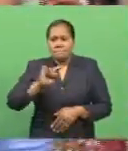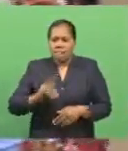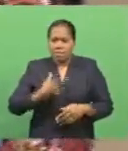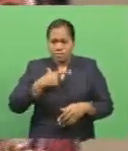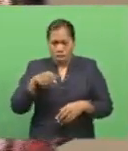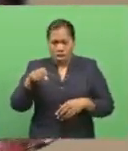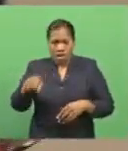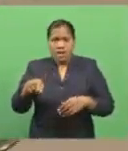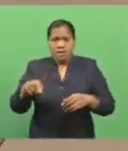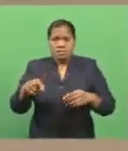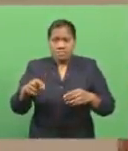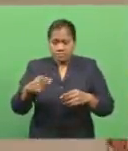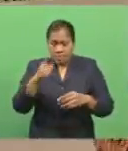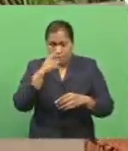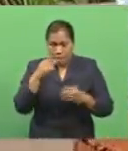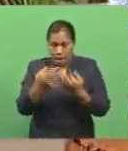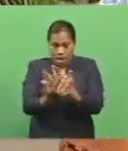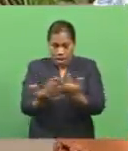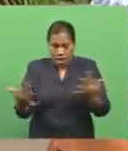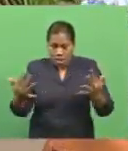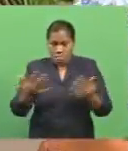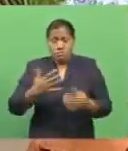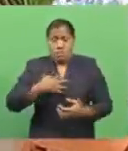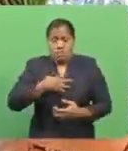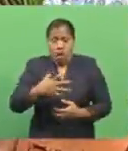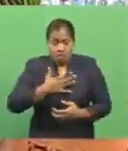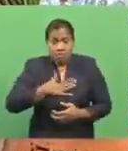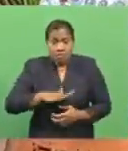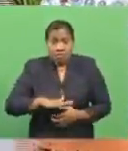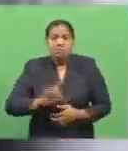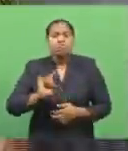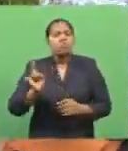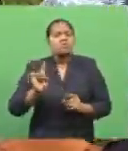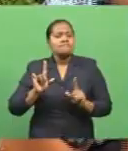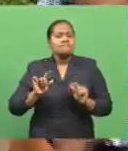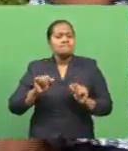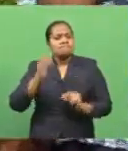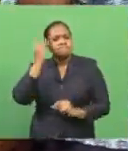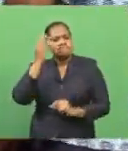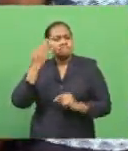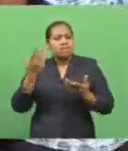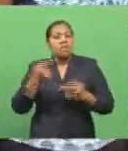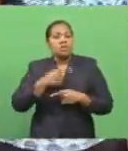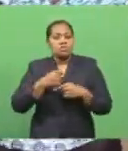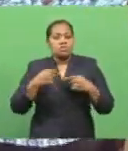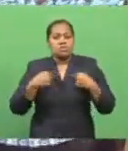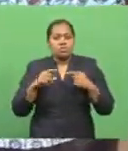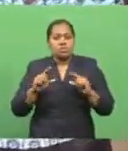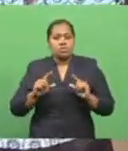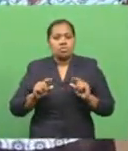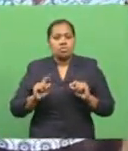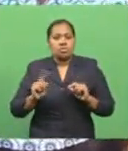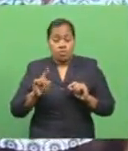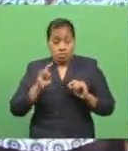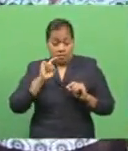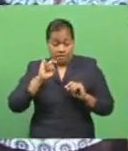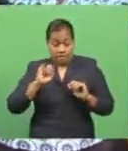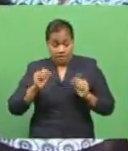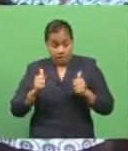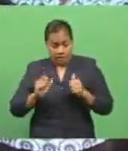response from the public, what we did was we ran that concurrently in terms of we finished in the first week.